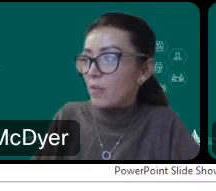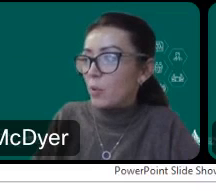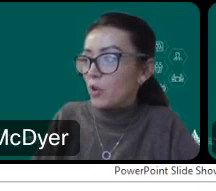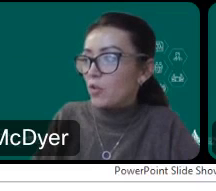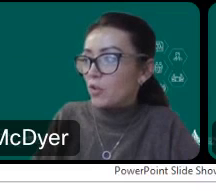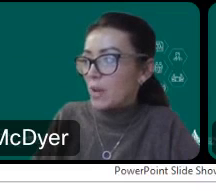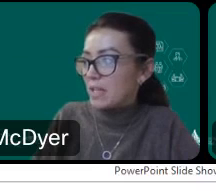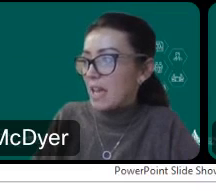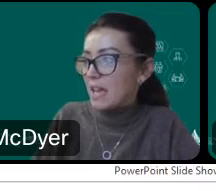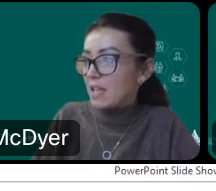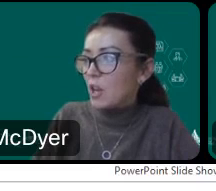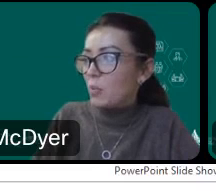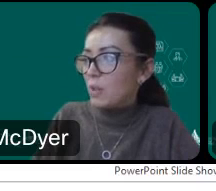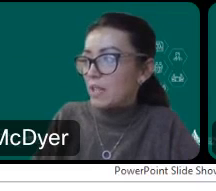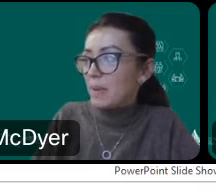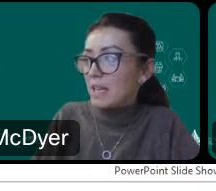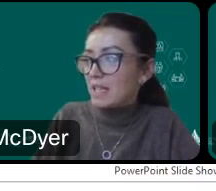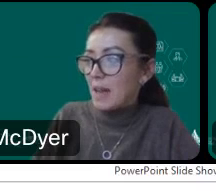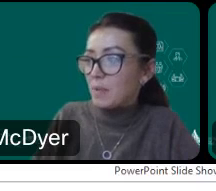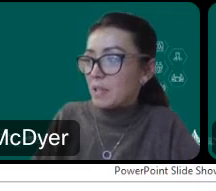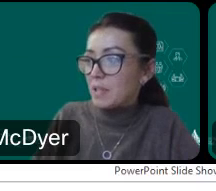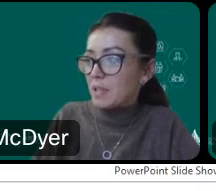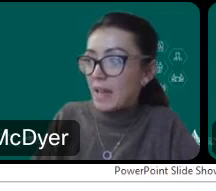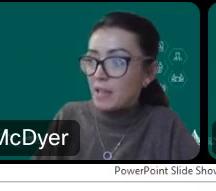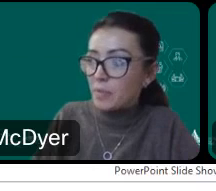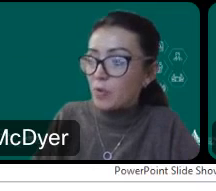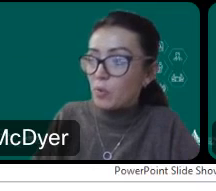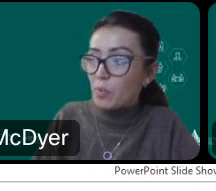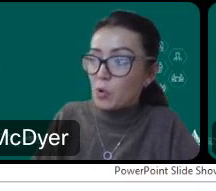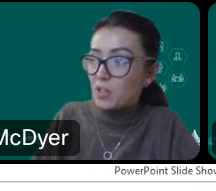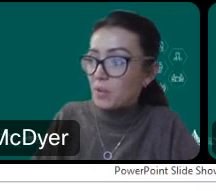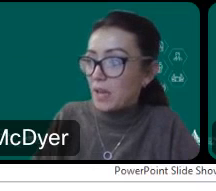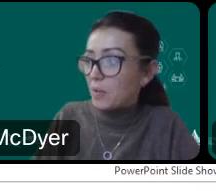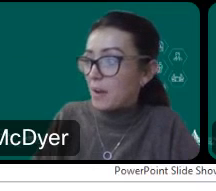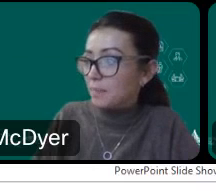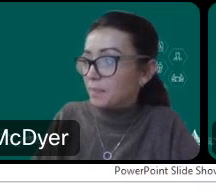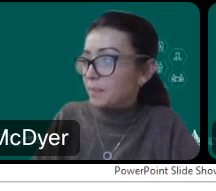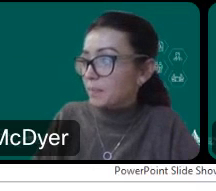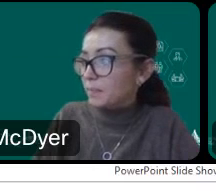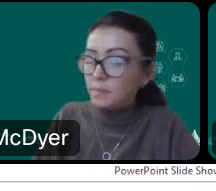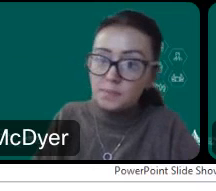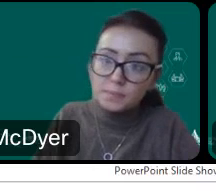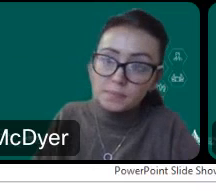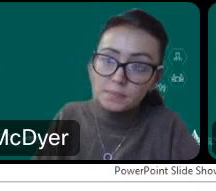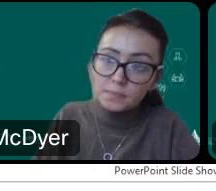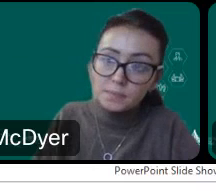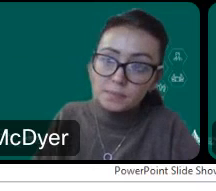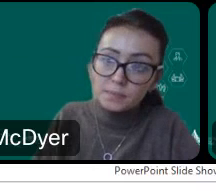of 120 days, would this be an acceptable timeline before reporting to HICWA?